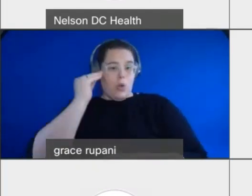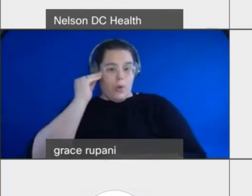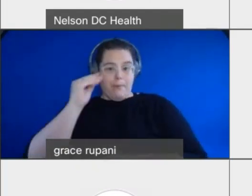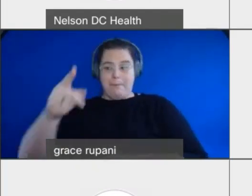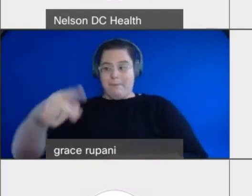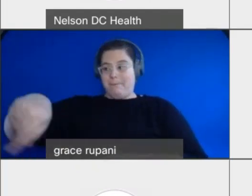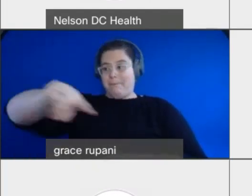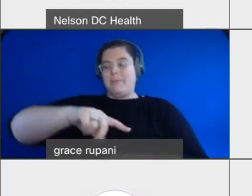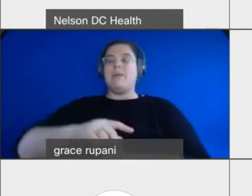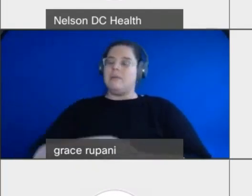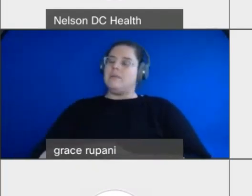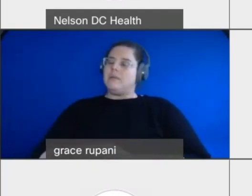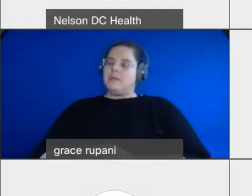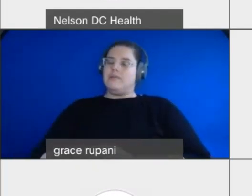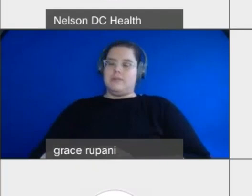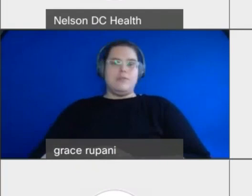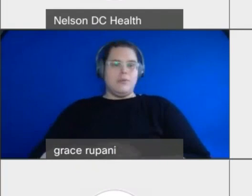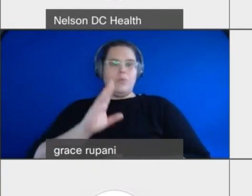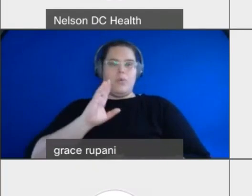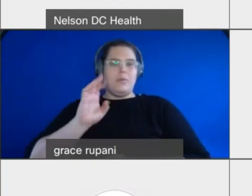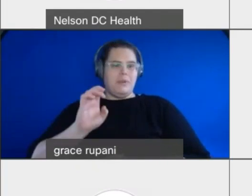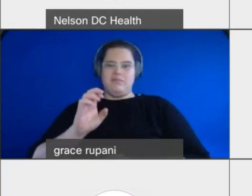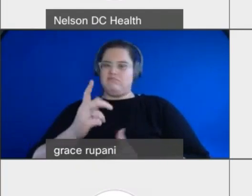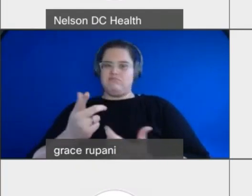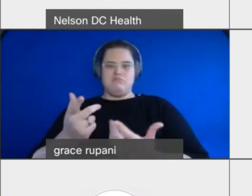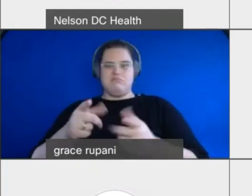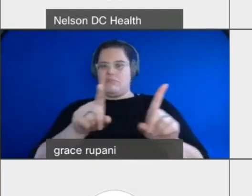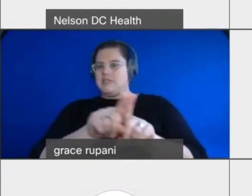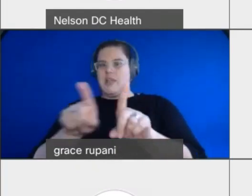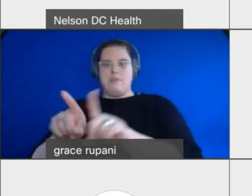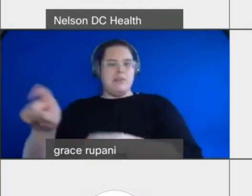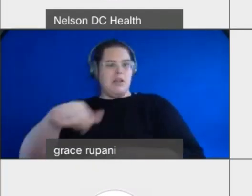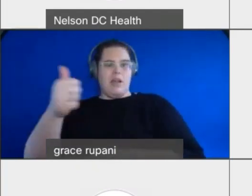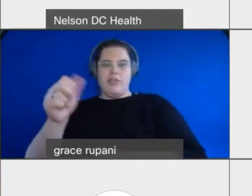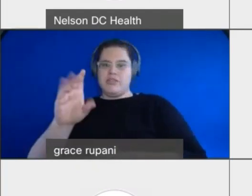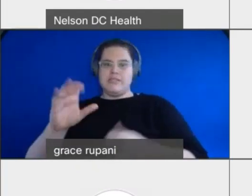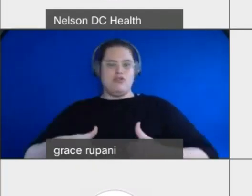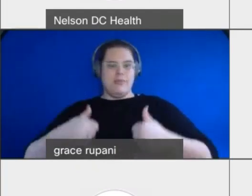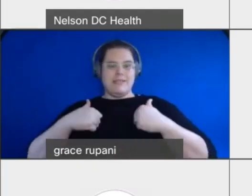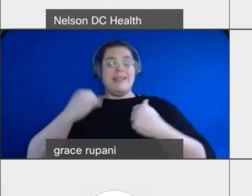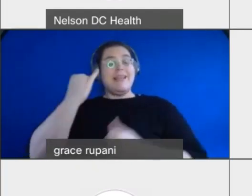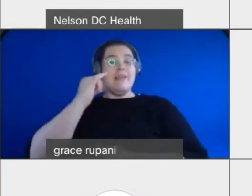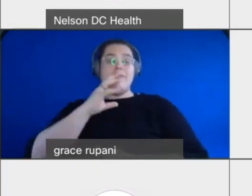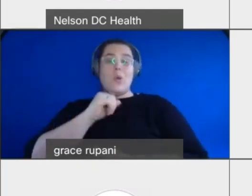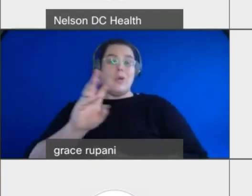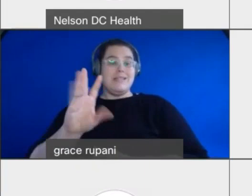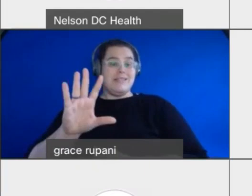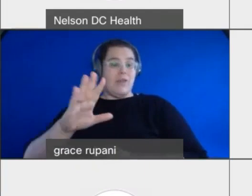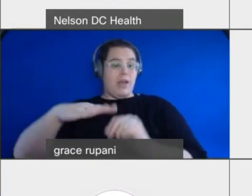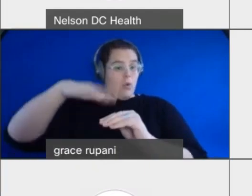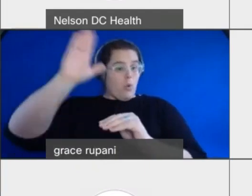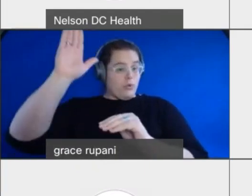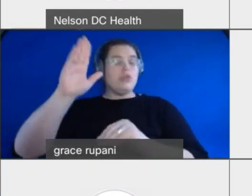they will really be treated as any other district resident in that if they are 65 or older, they can register next week to